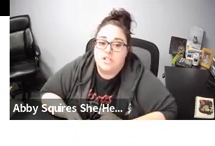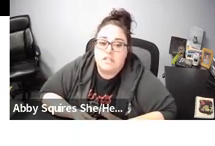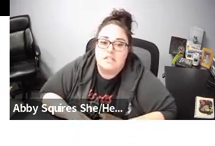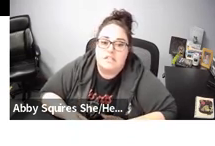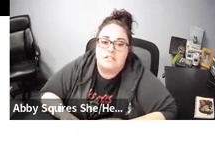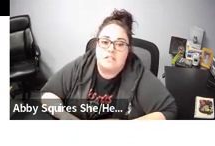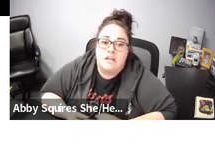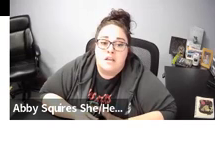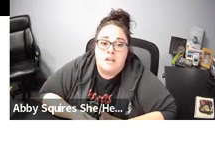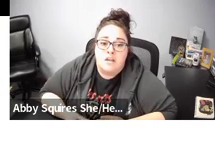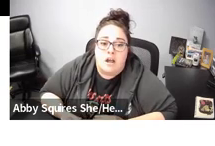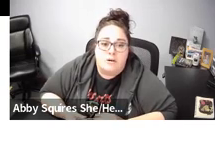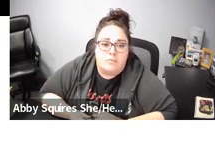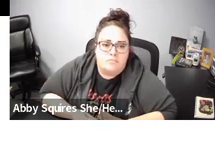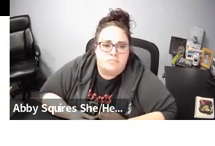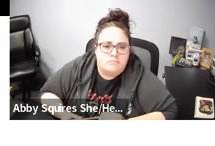to cushion